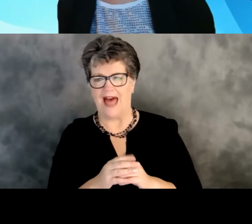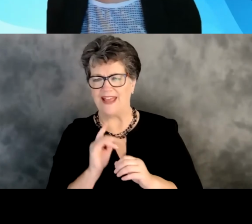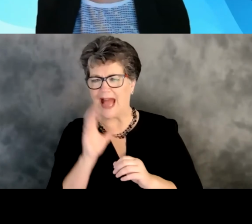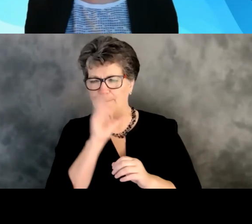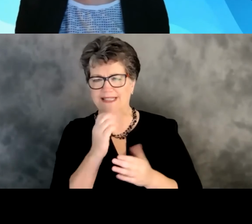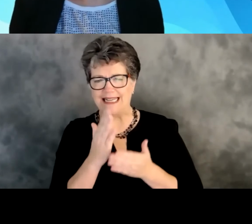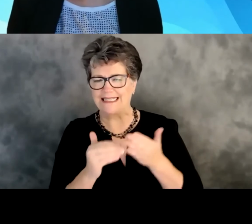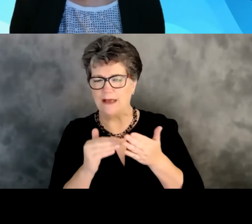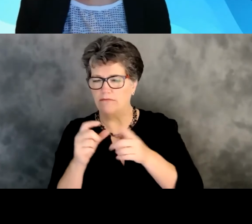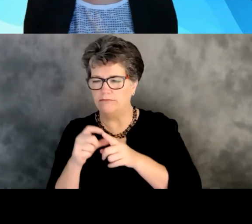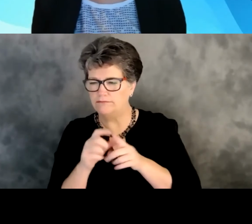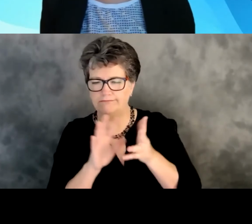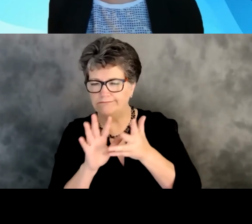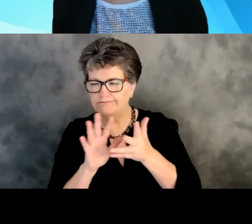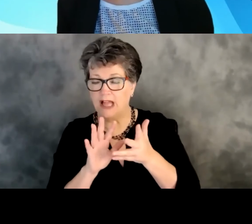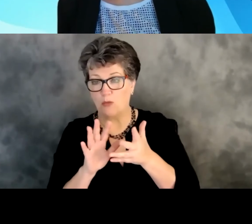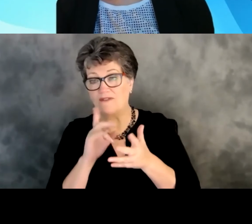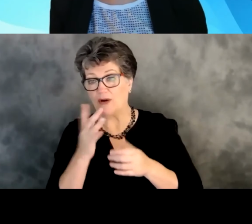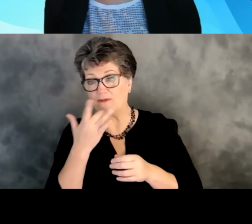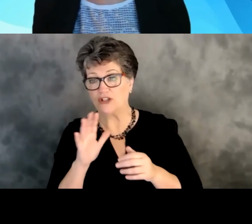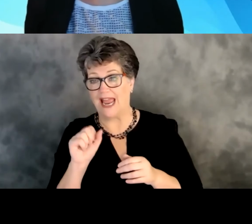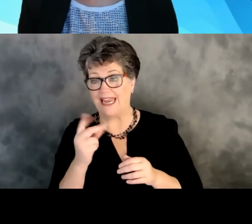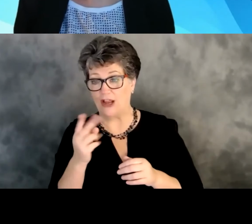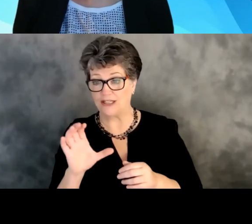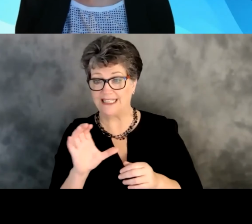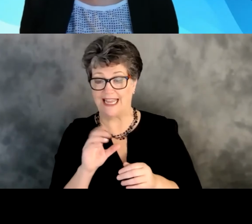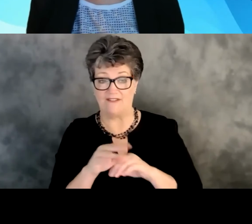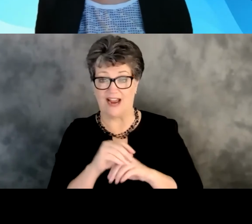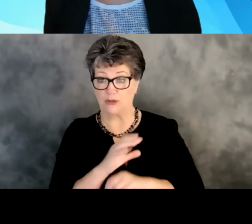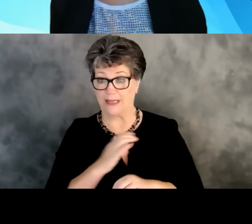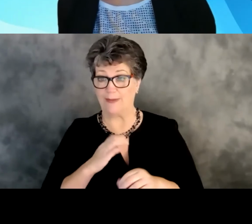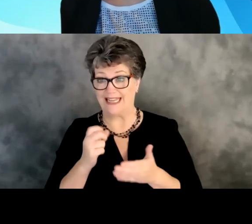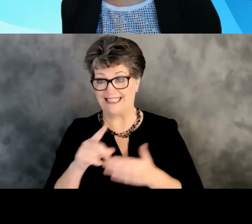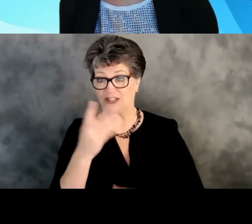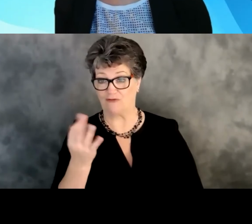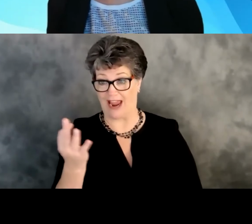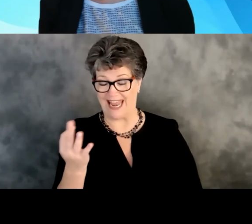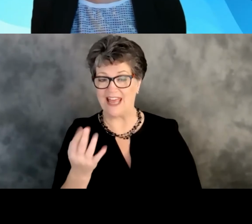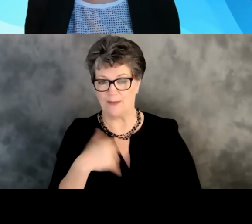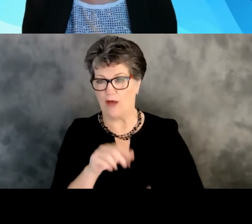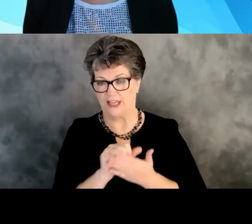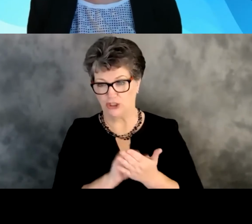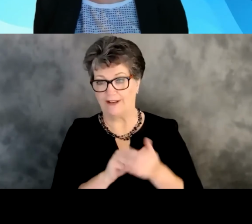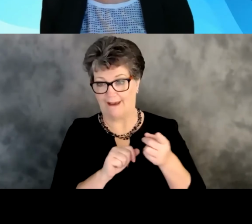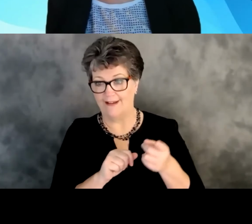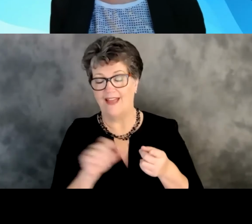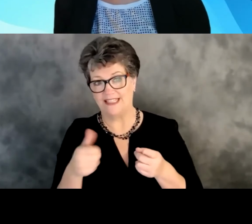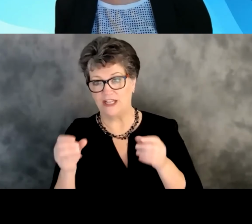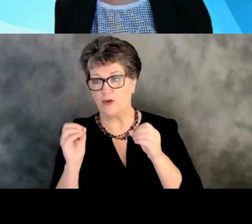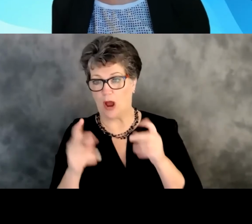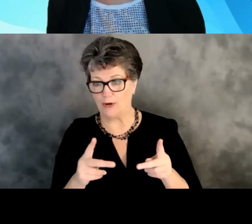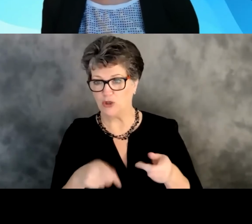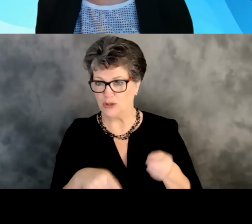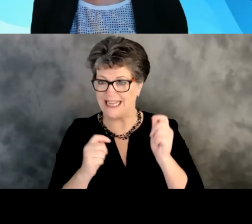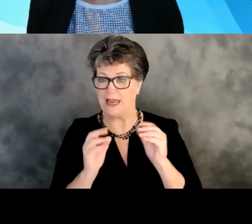some nuance, and we are very fortunate the ADRC Advisory Committee is next Friday, and this will be on the agenda. So that's another opportunity to dig